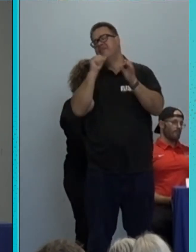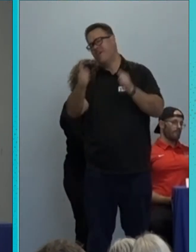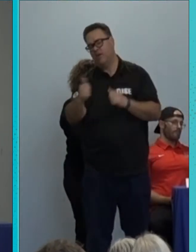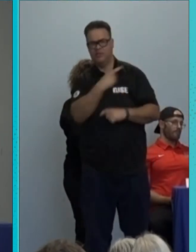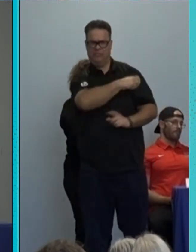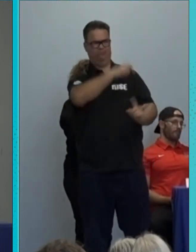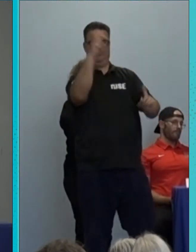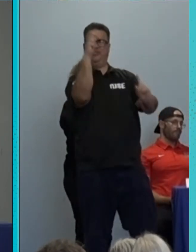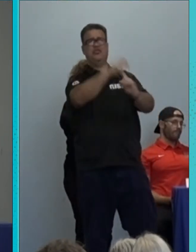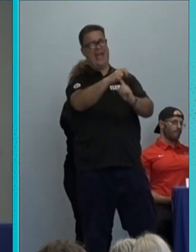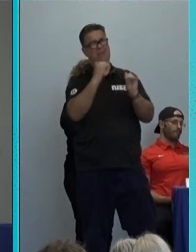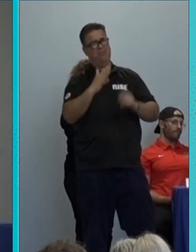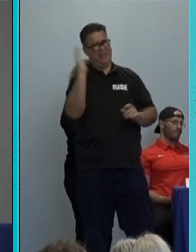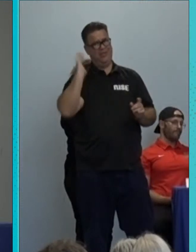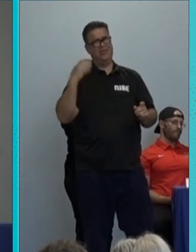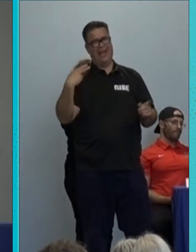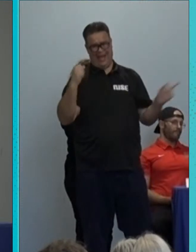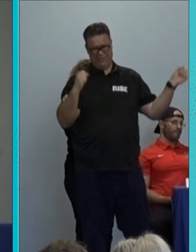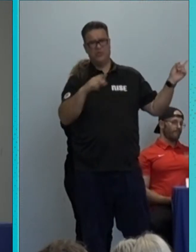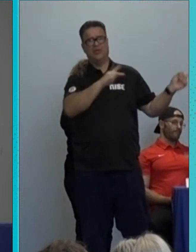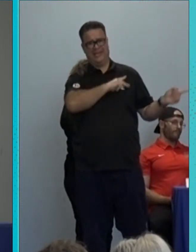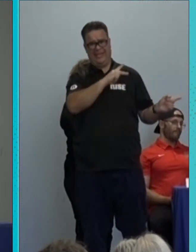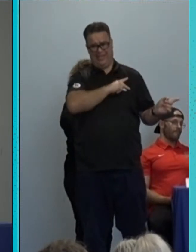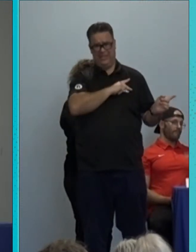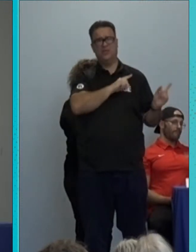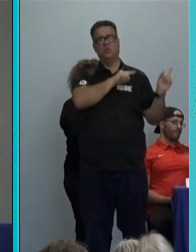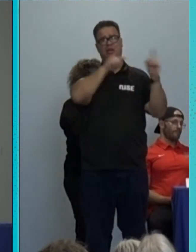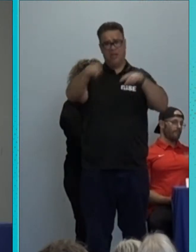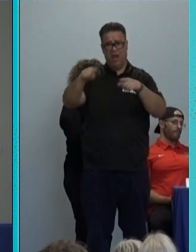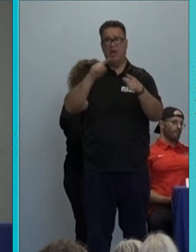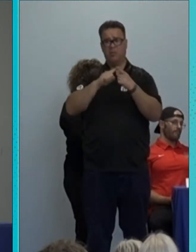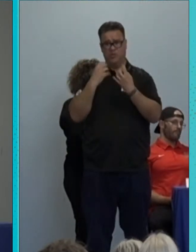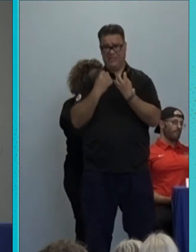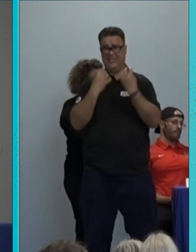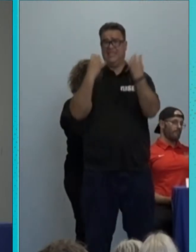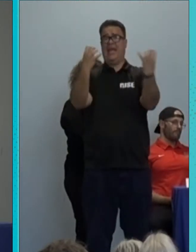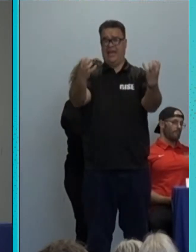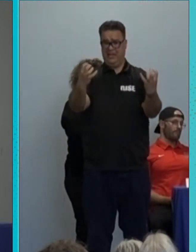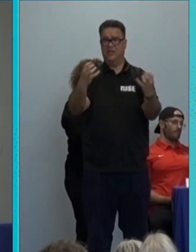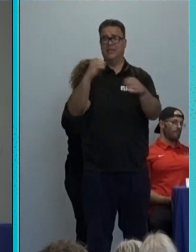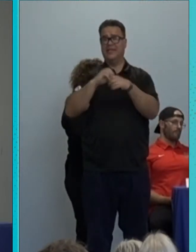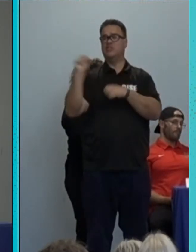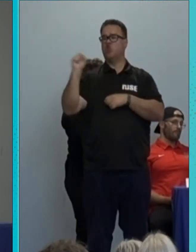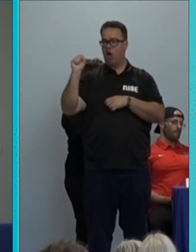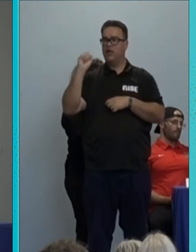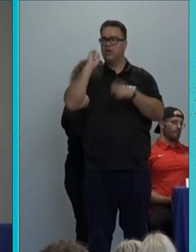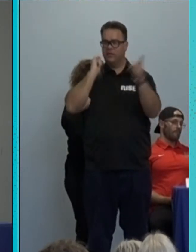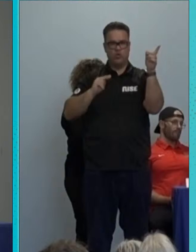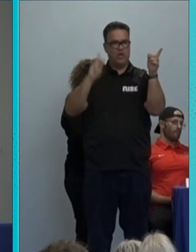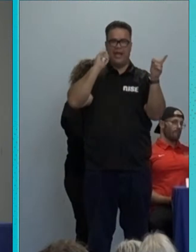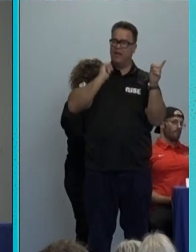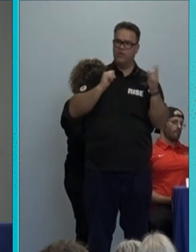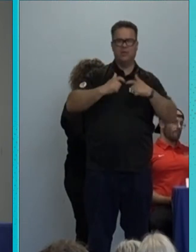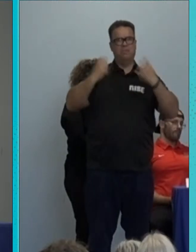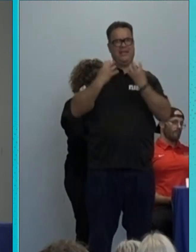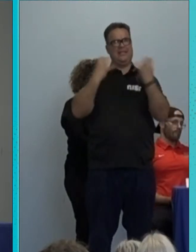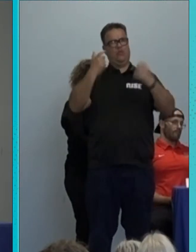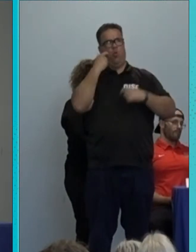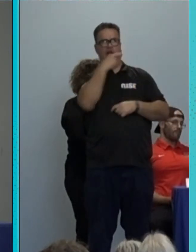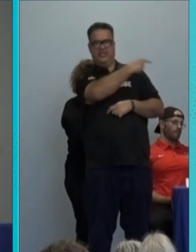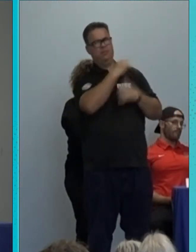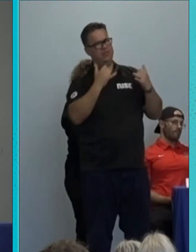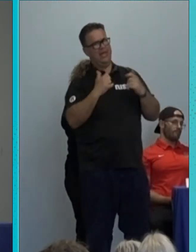school player. Everyone would come to the stadium in Stockton, and it was a big stadium, to watch him